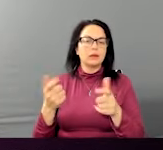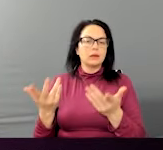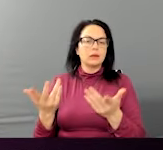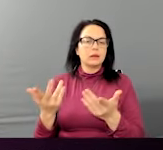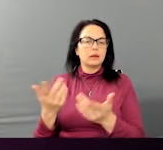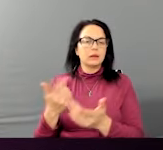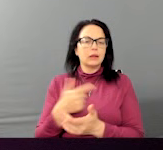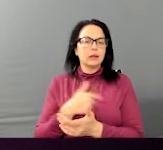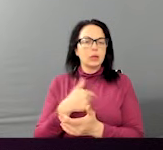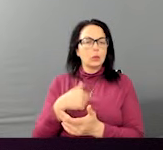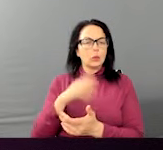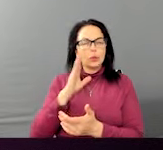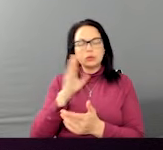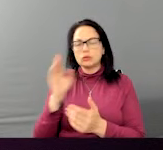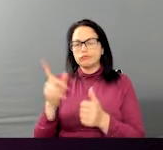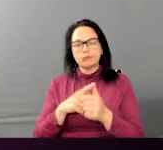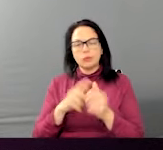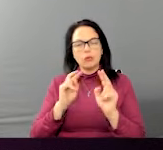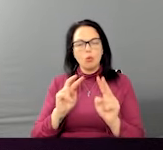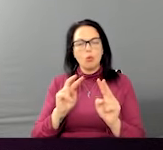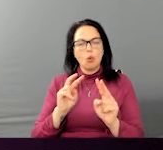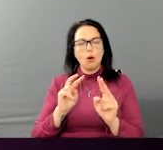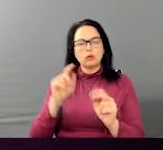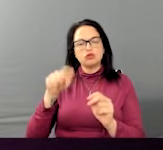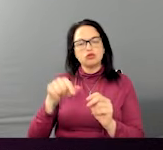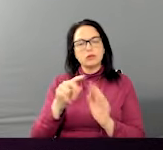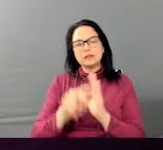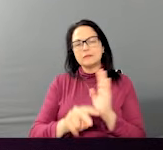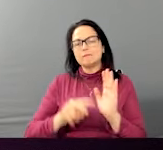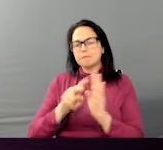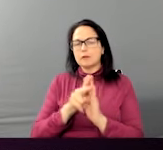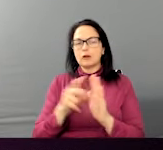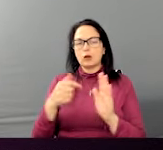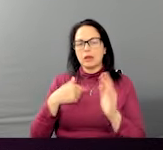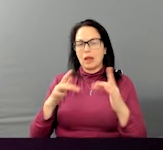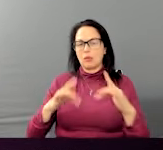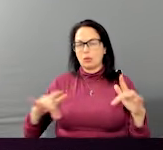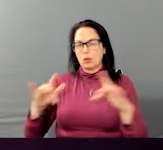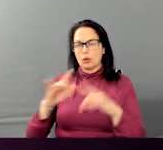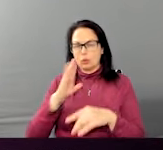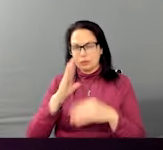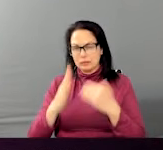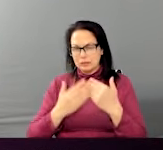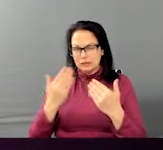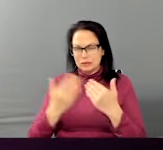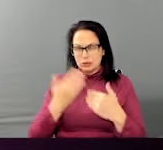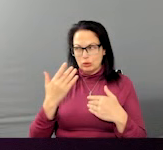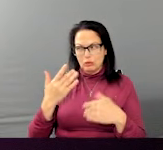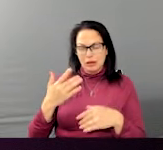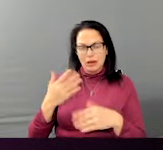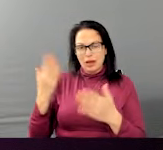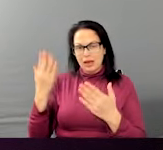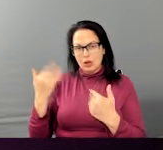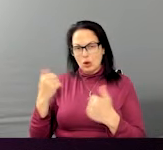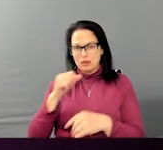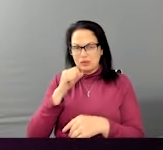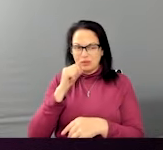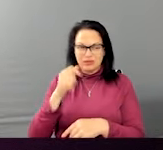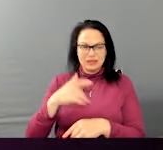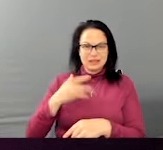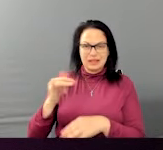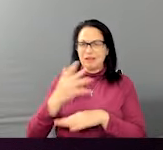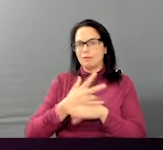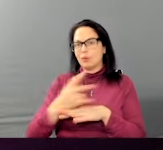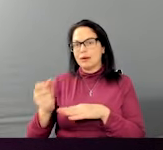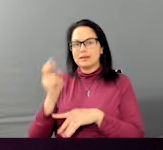we're actually just going to watch this video that I recorded because it's like way easier. Is that okay? Like, are you feeling gypped on 2 minutes of your life? I